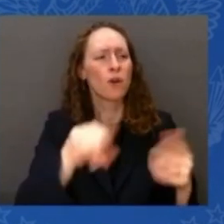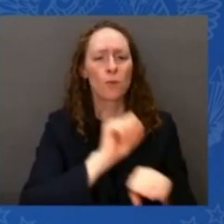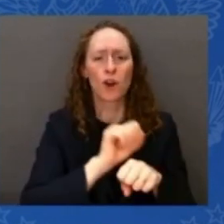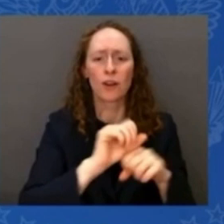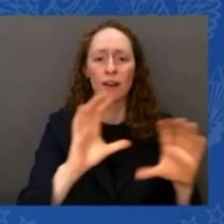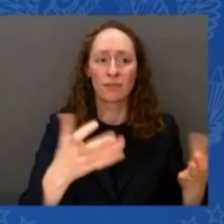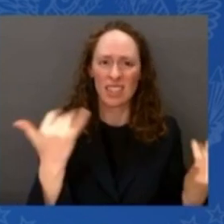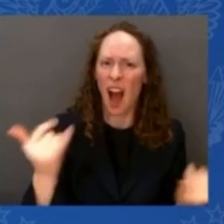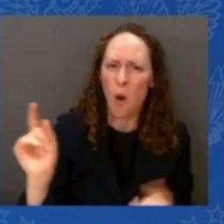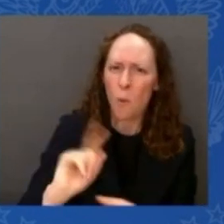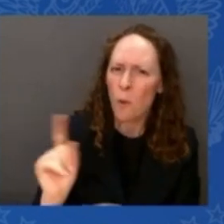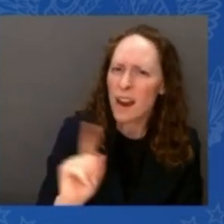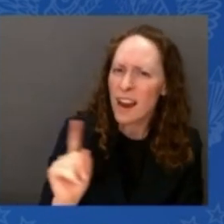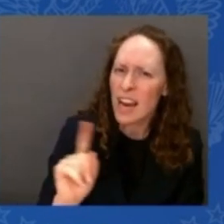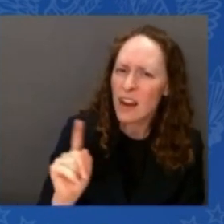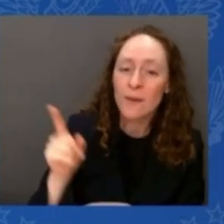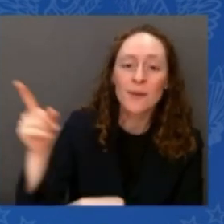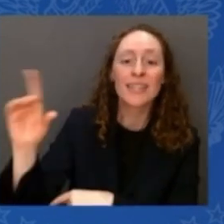organize if they want to organize.